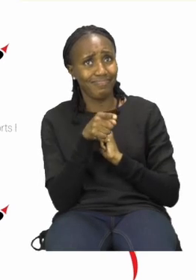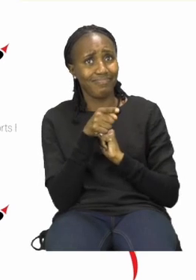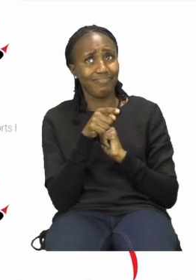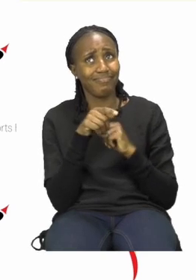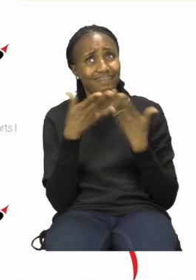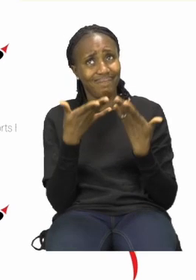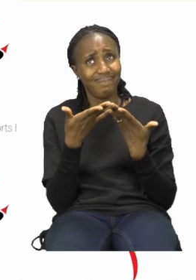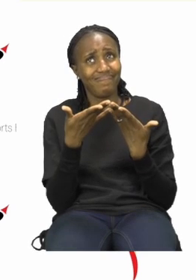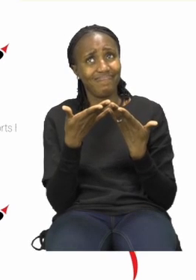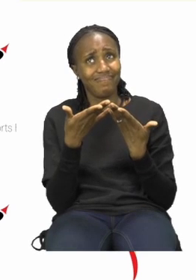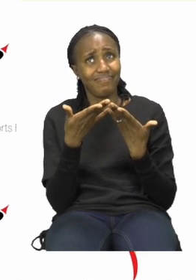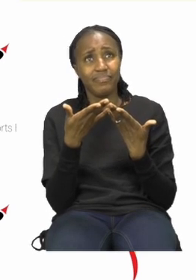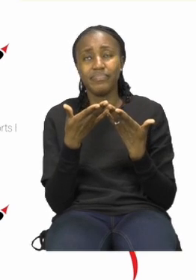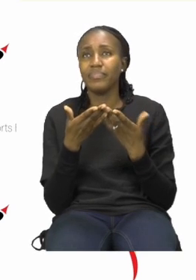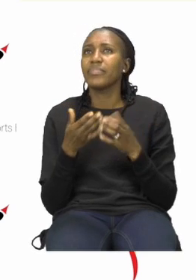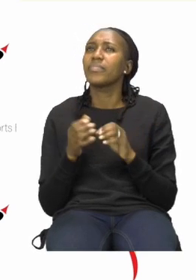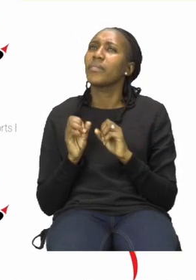highlights.